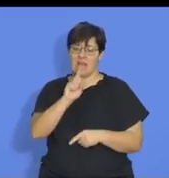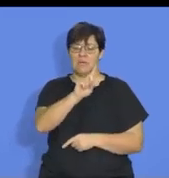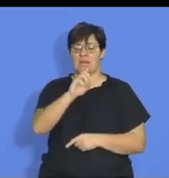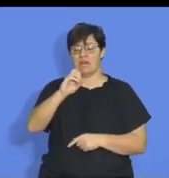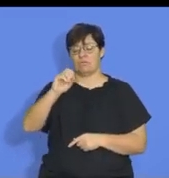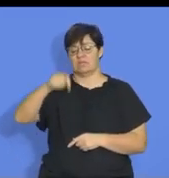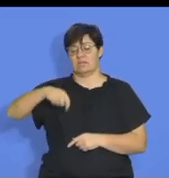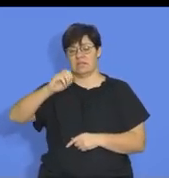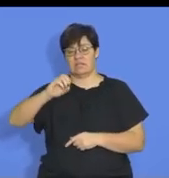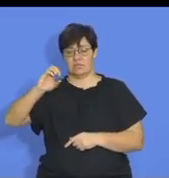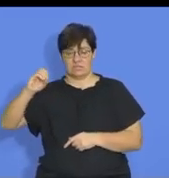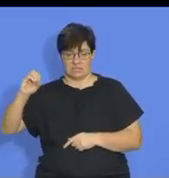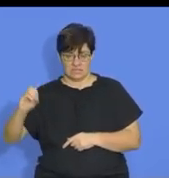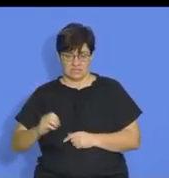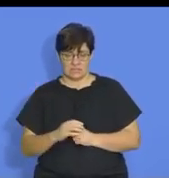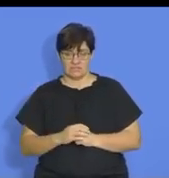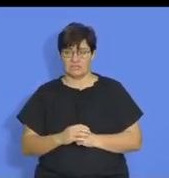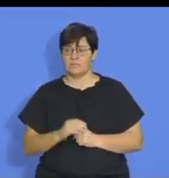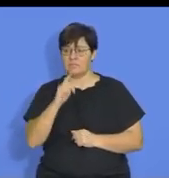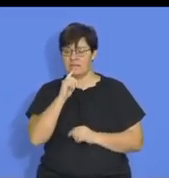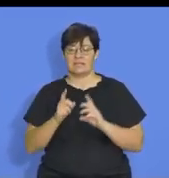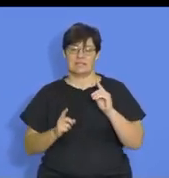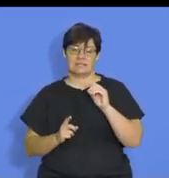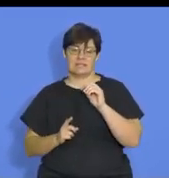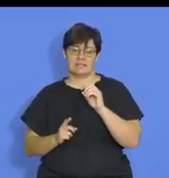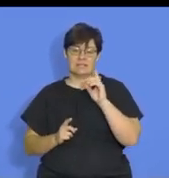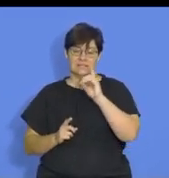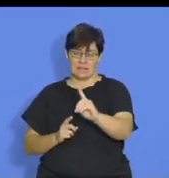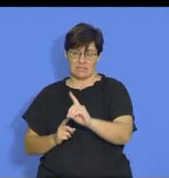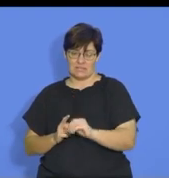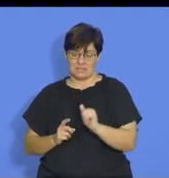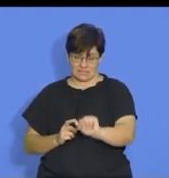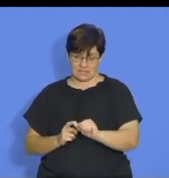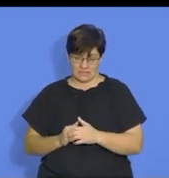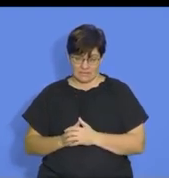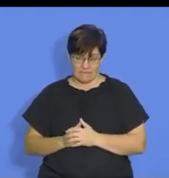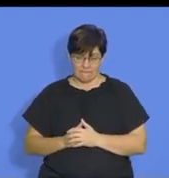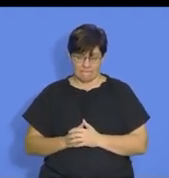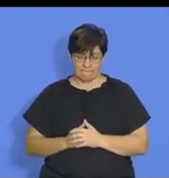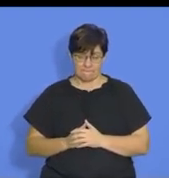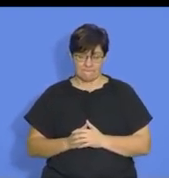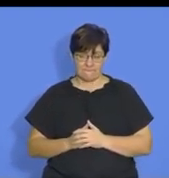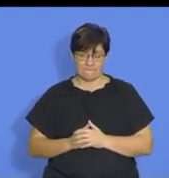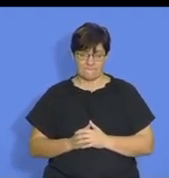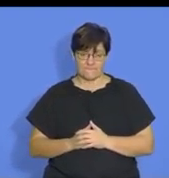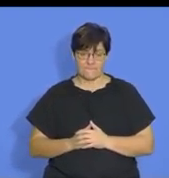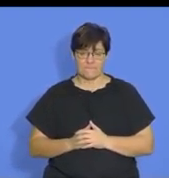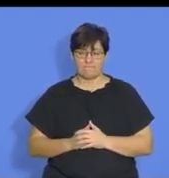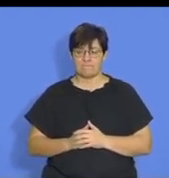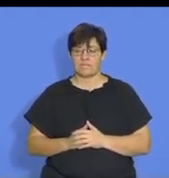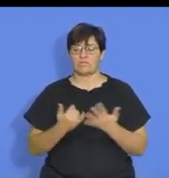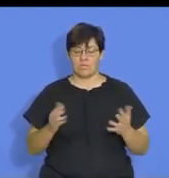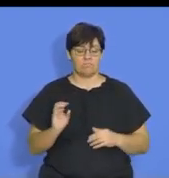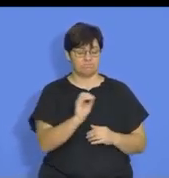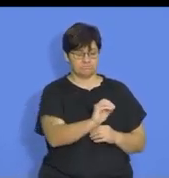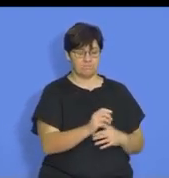by 100,000. And here's my debit. Okay, you guys got that. Right, let's fill this